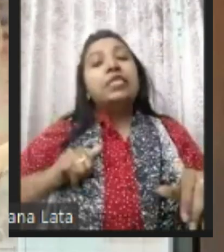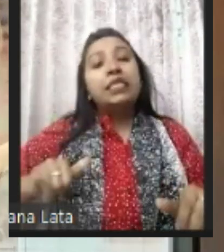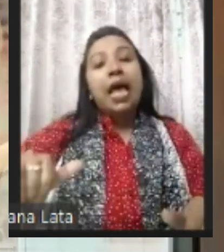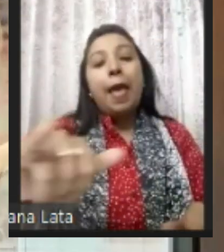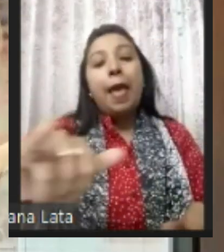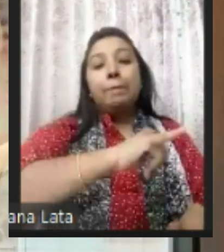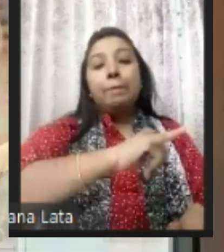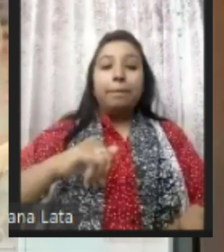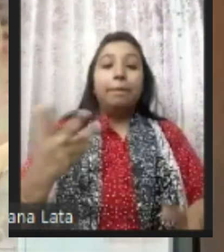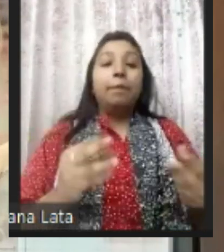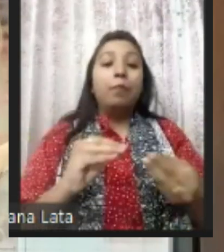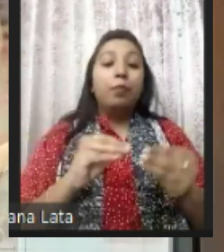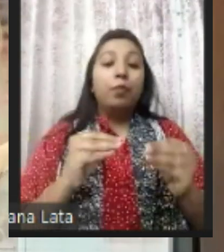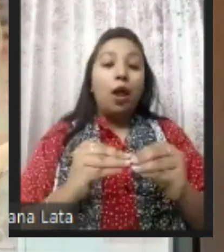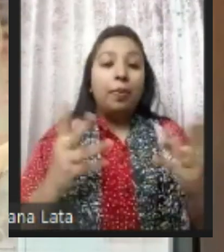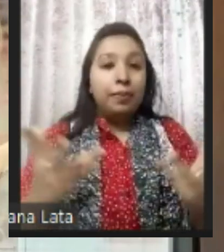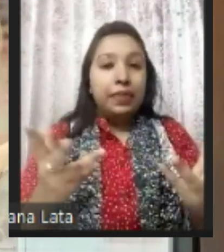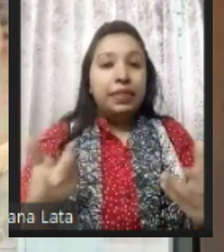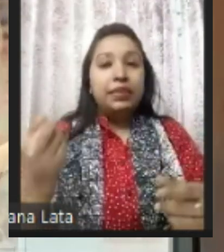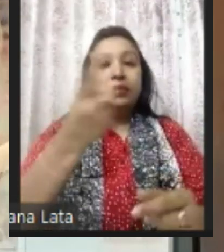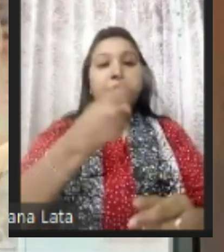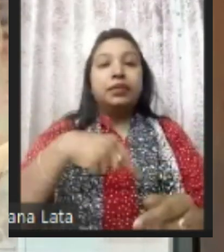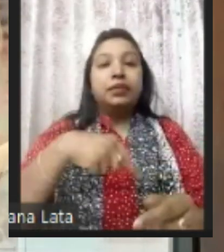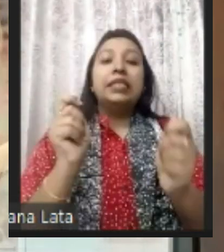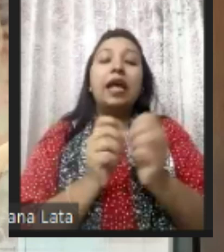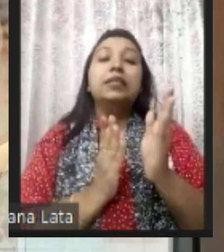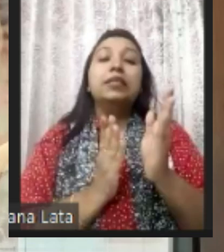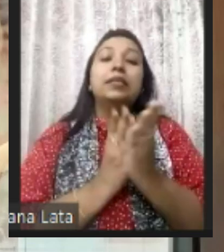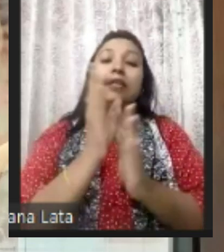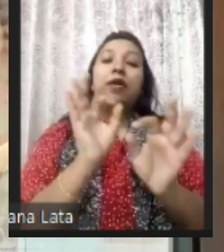it together. Thank you everyone again. Jai Bangla.